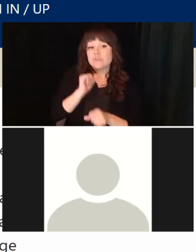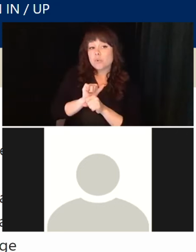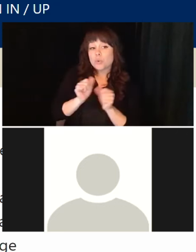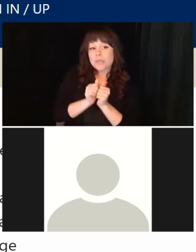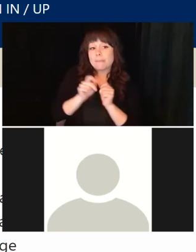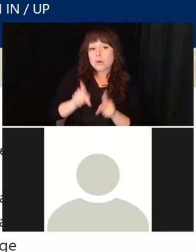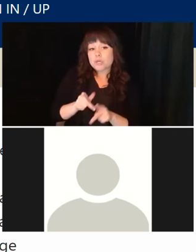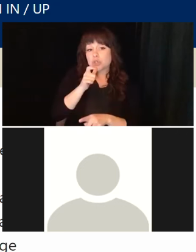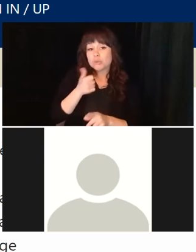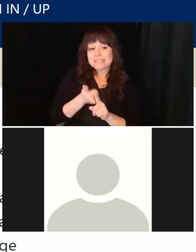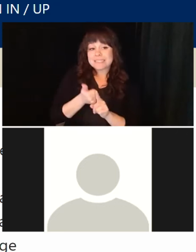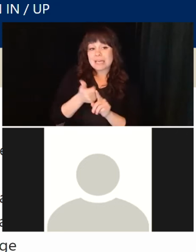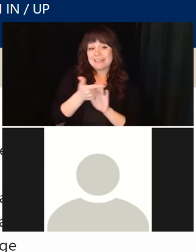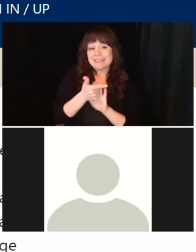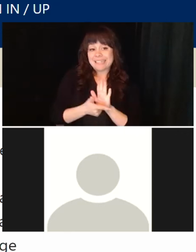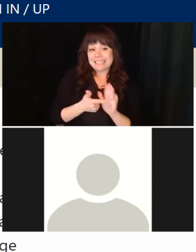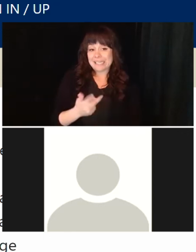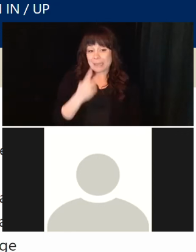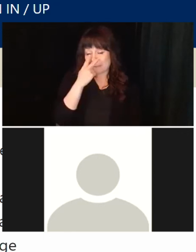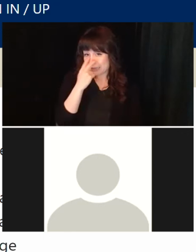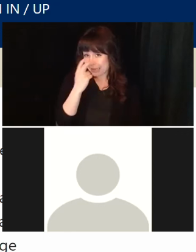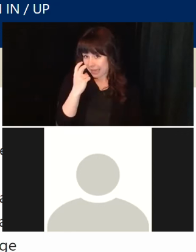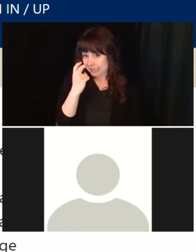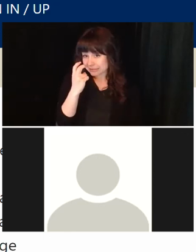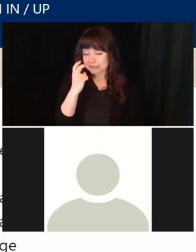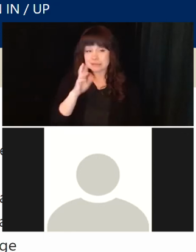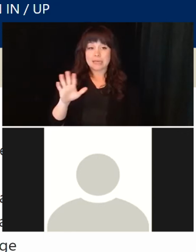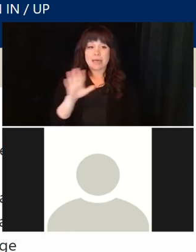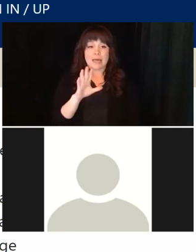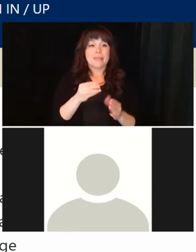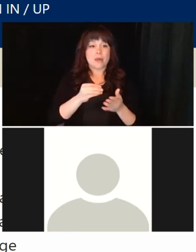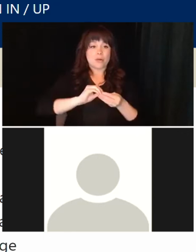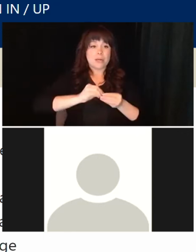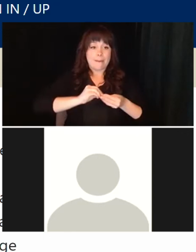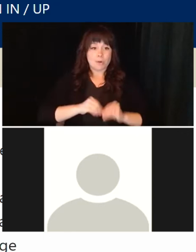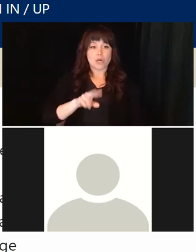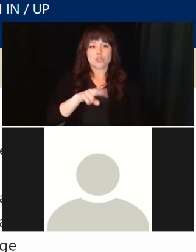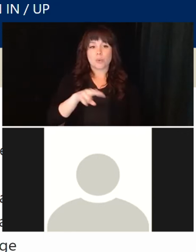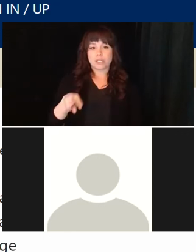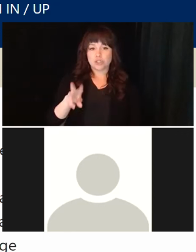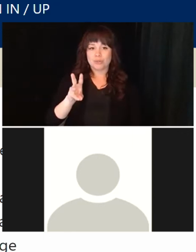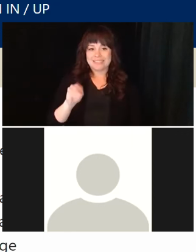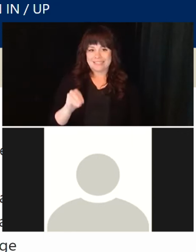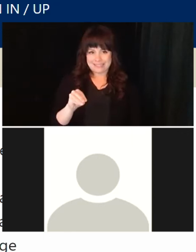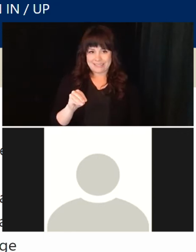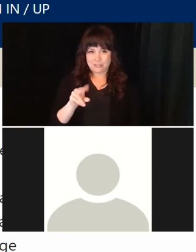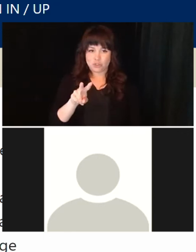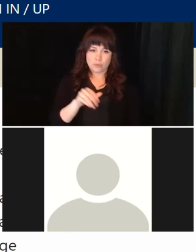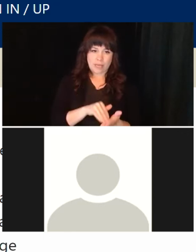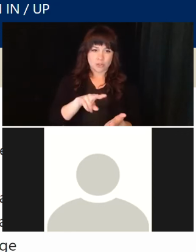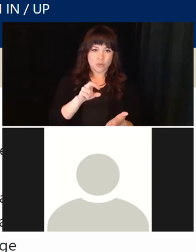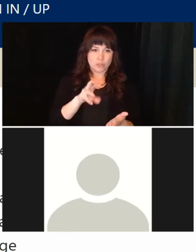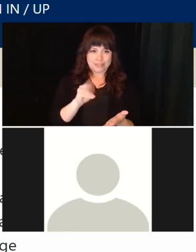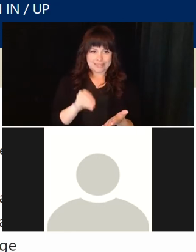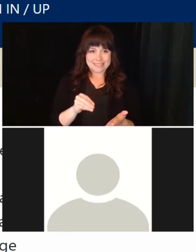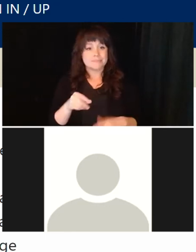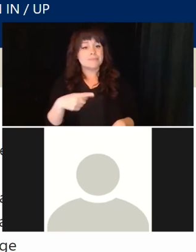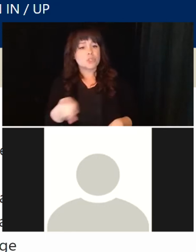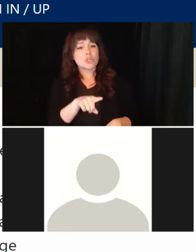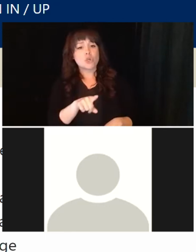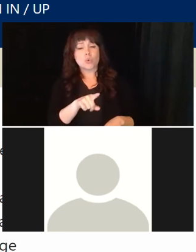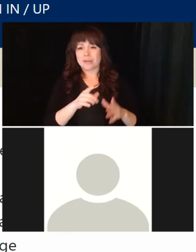the SGA figure for them is $2,260. As counselors with DARS, I wouldn't imagine that you would run into clients who